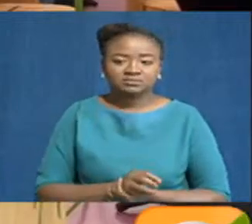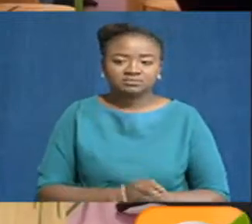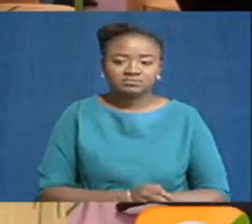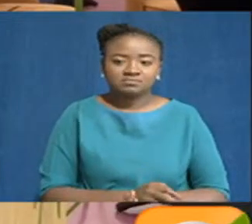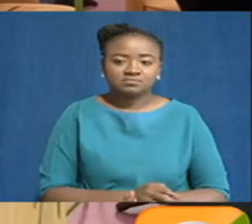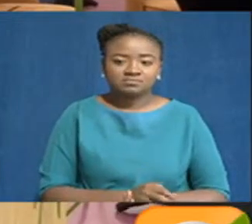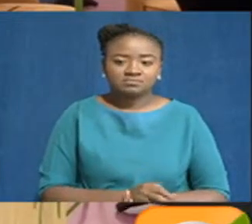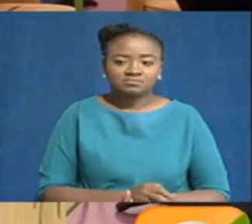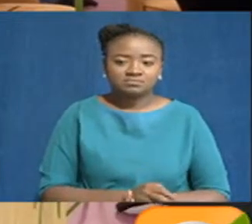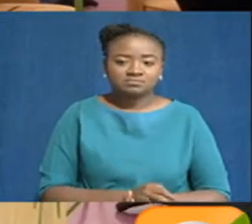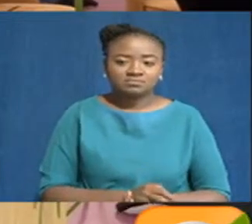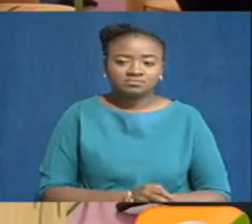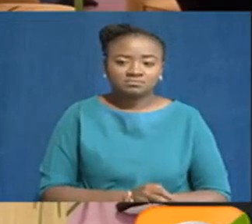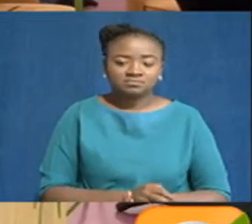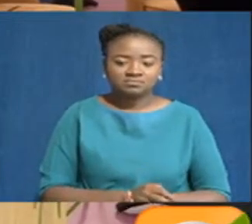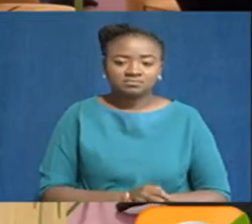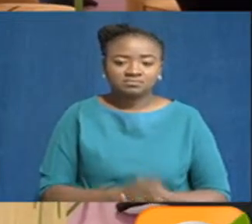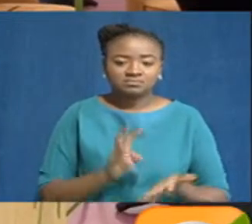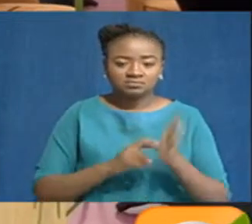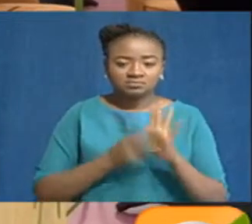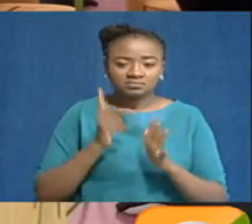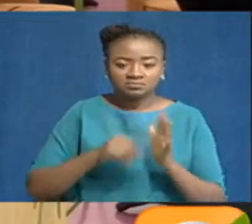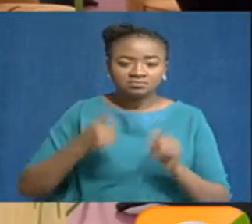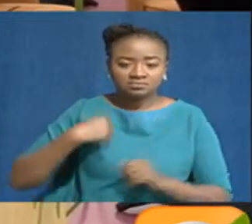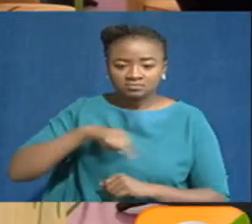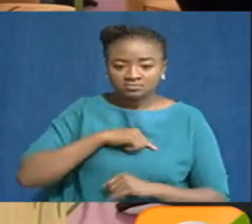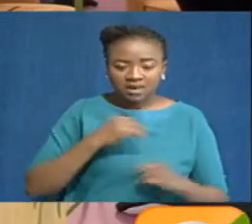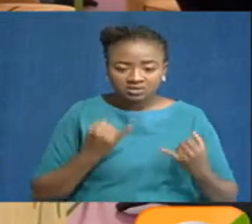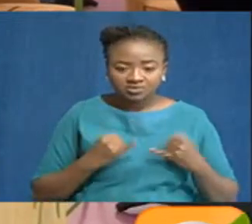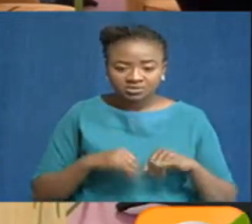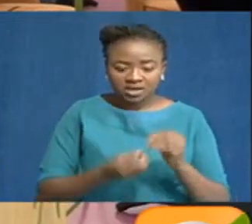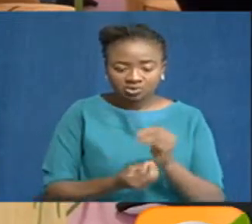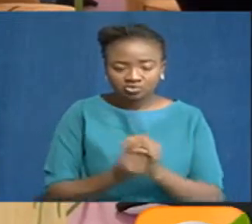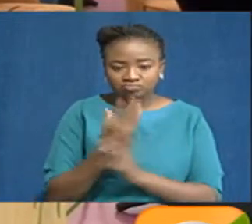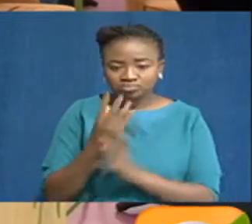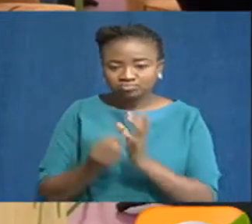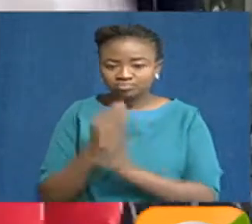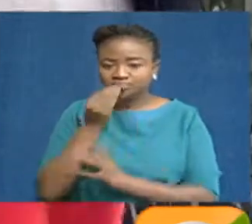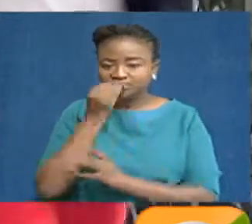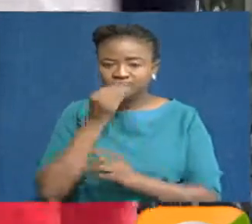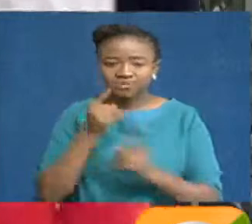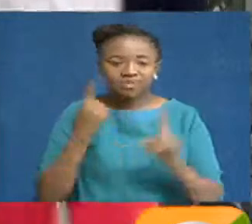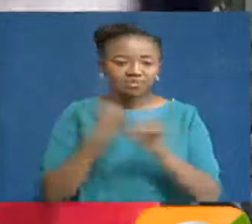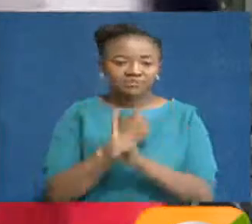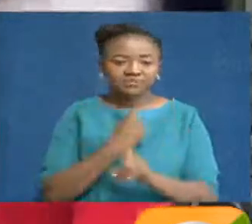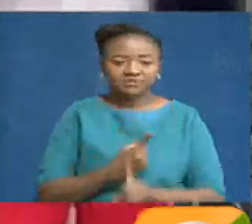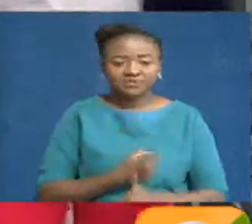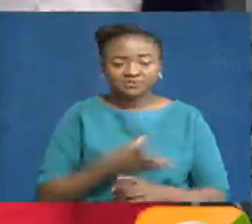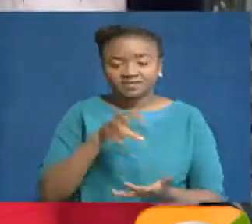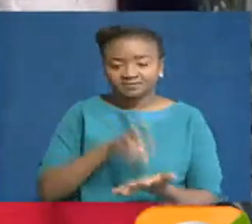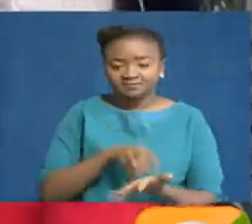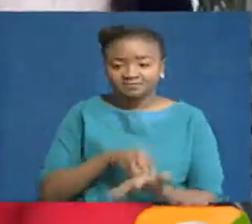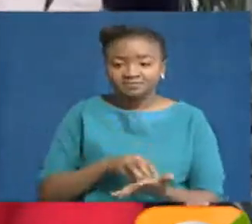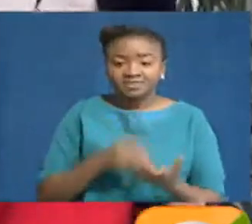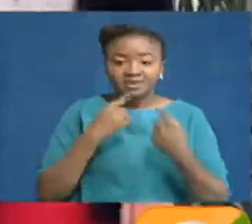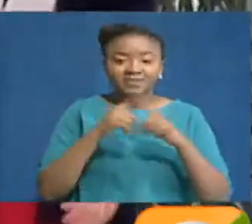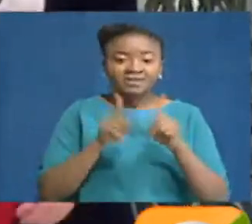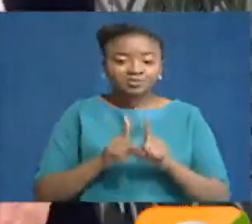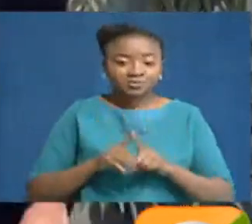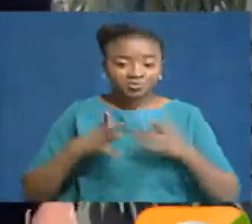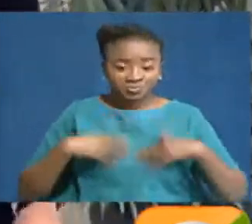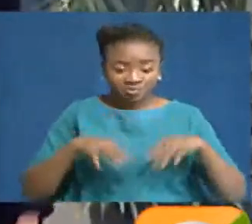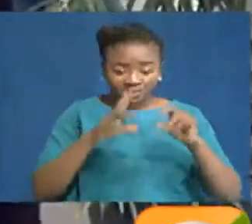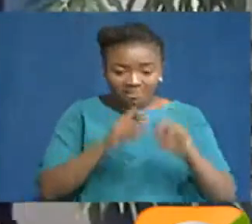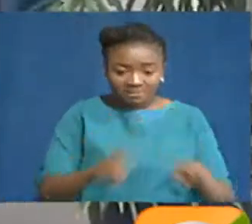So we try to produce food in any circumstances. Researchers are also exploring ways